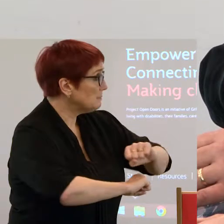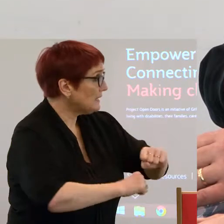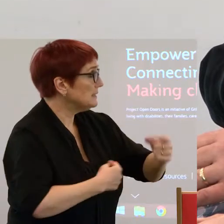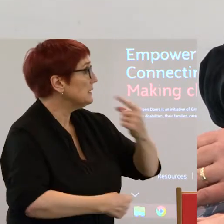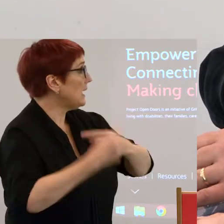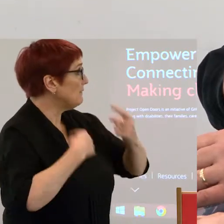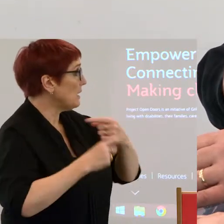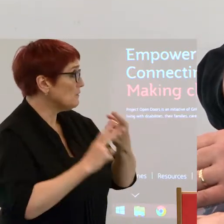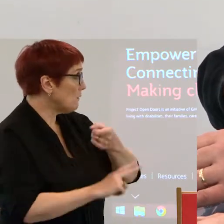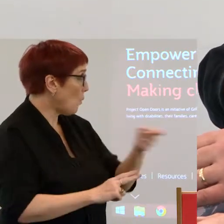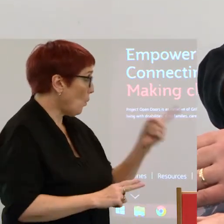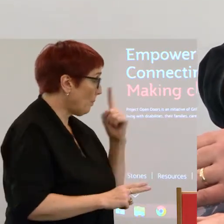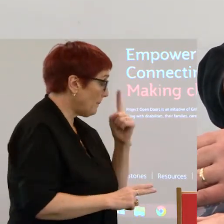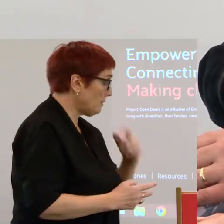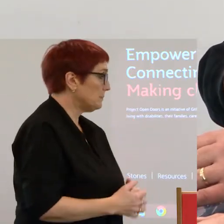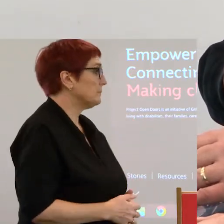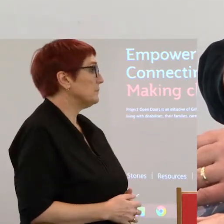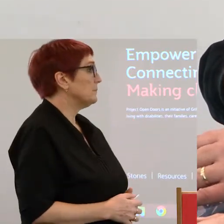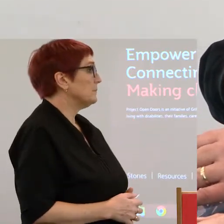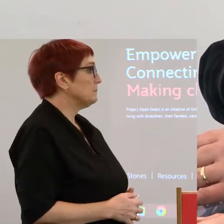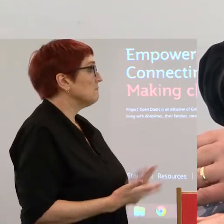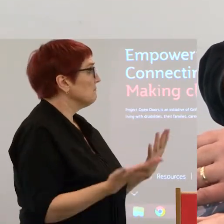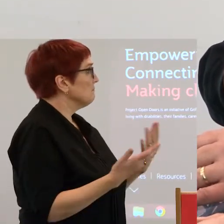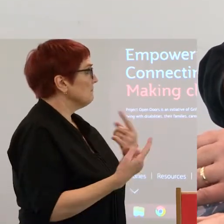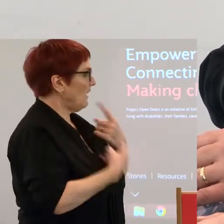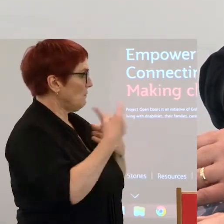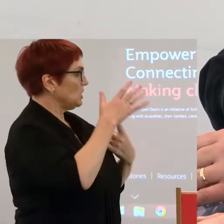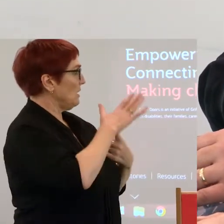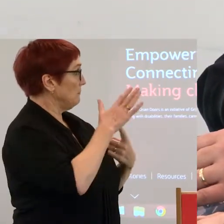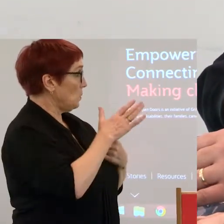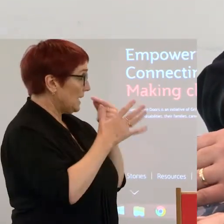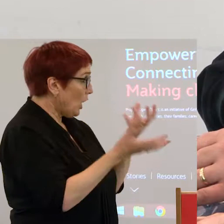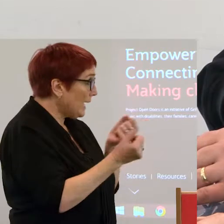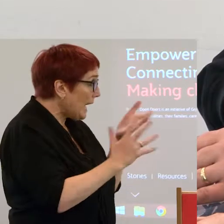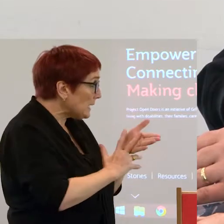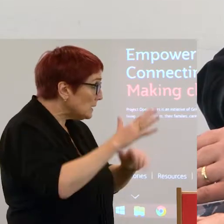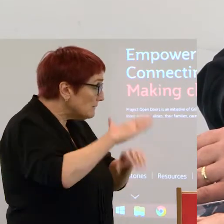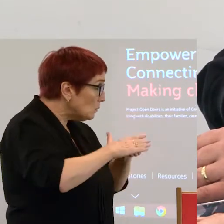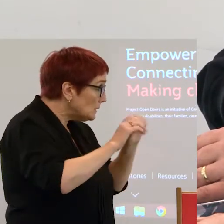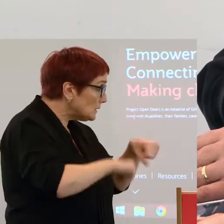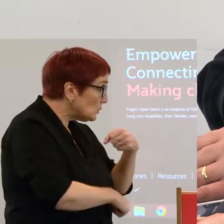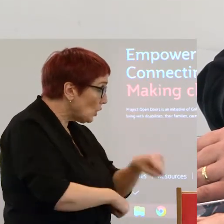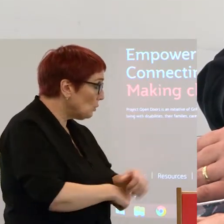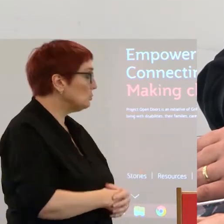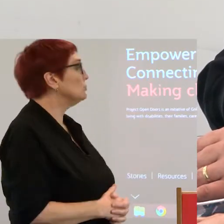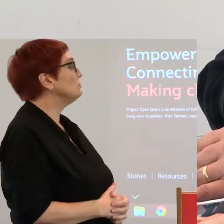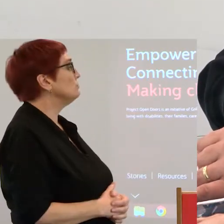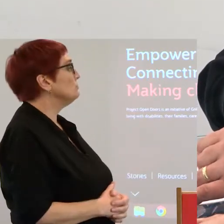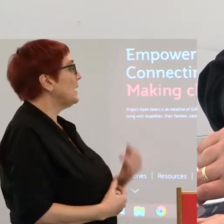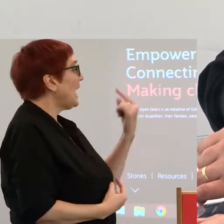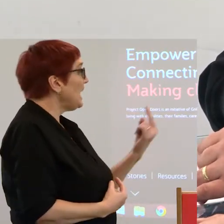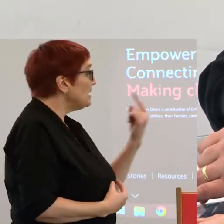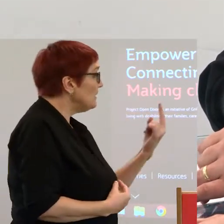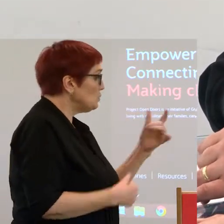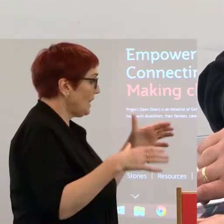each stakeholder. How important is information and how many of us can access it? many individual and collective success